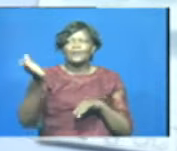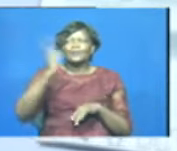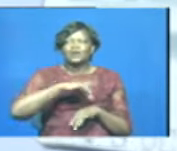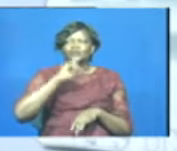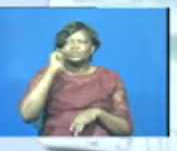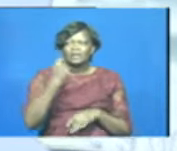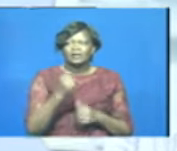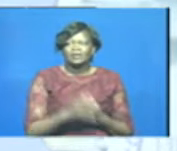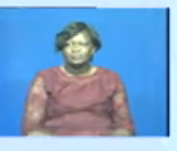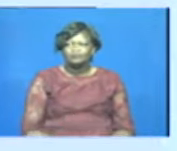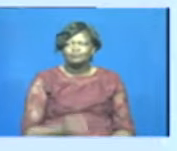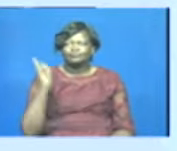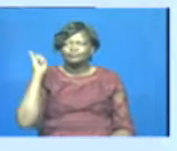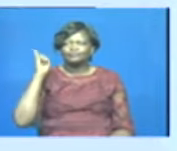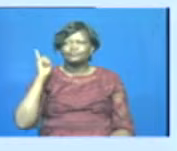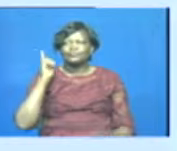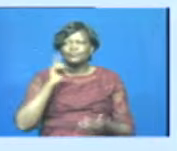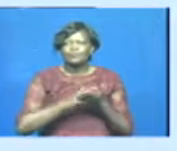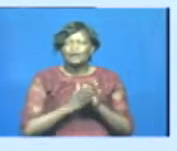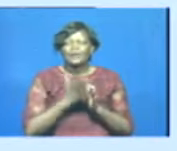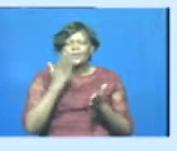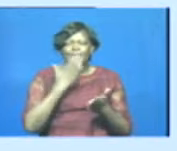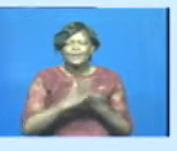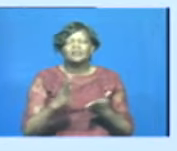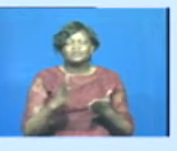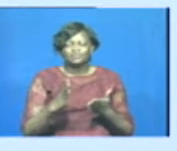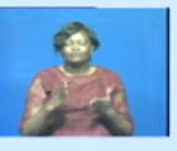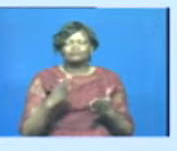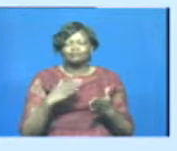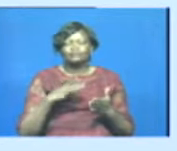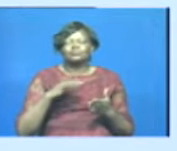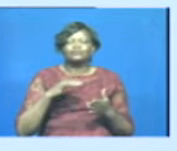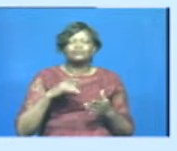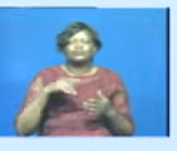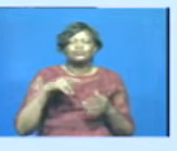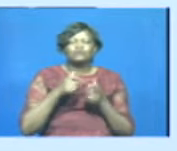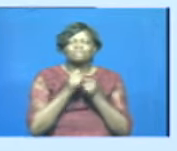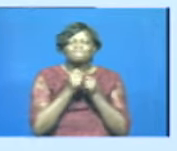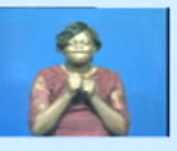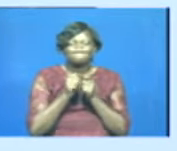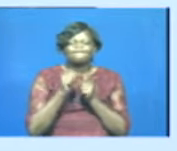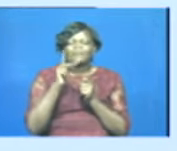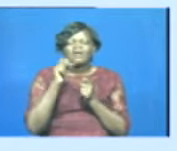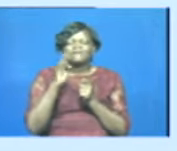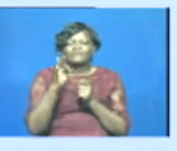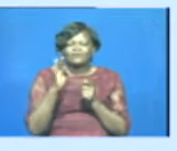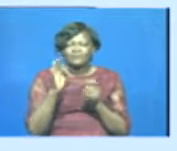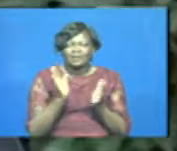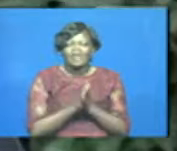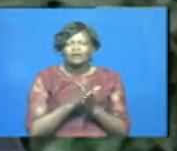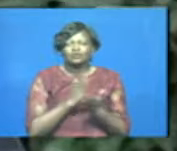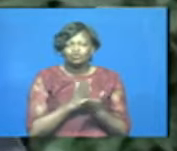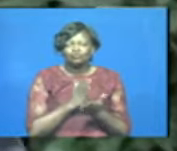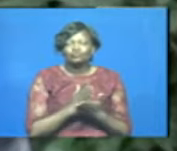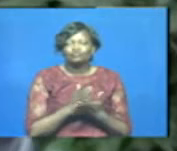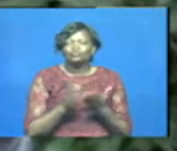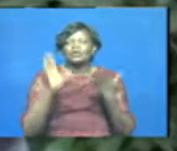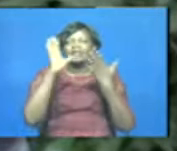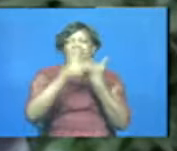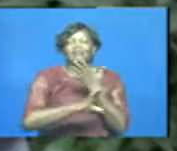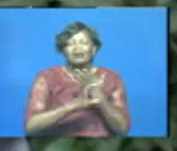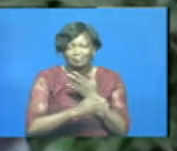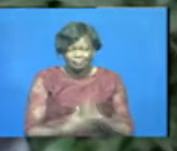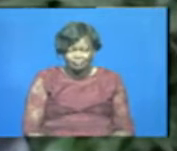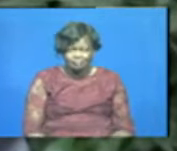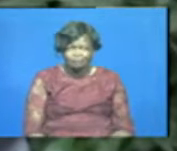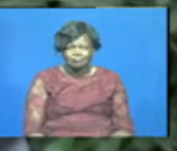Gishuhi became part of the pioneer helicopter pilots in the Kenya Air Force and indeed in the whole country. Also at